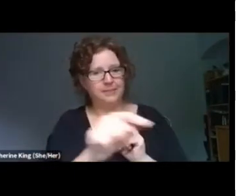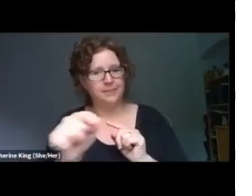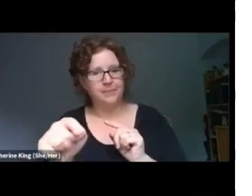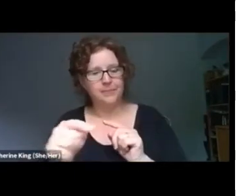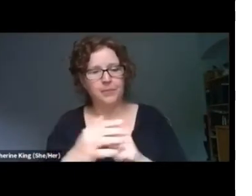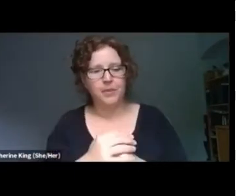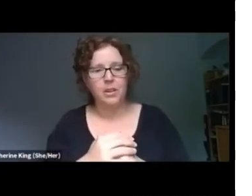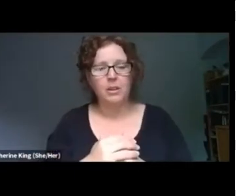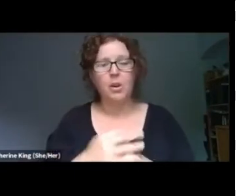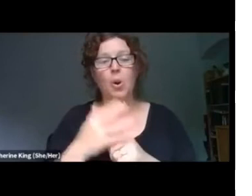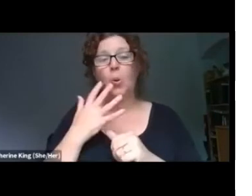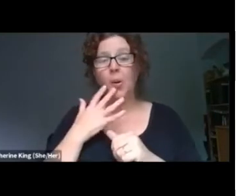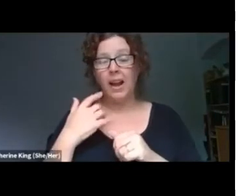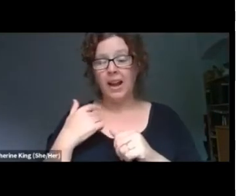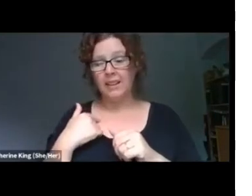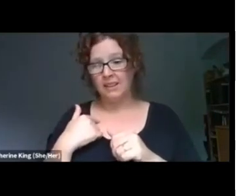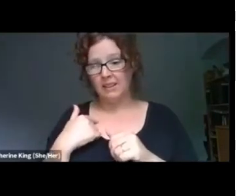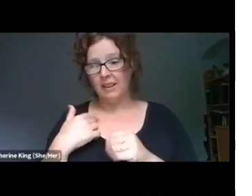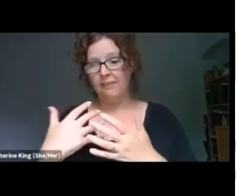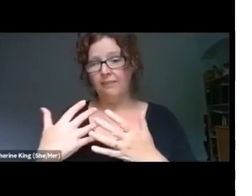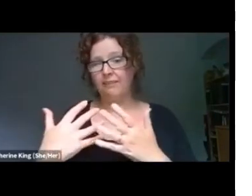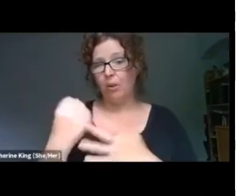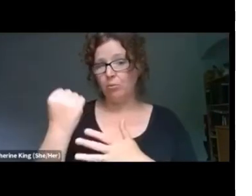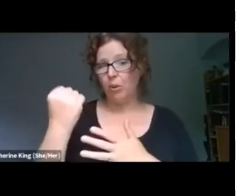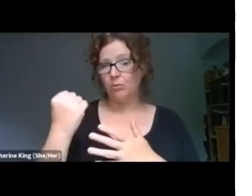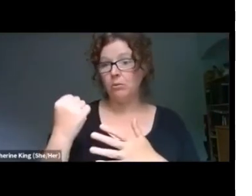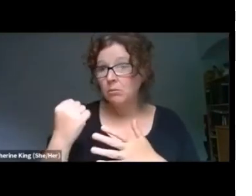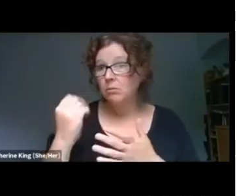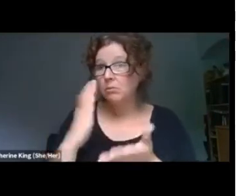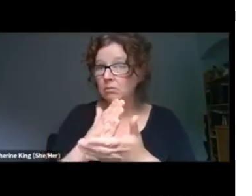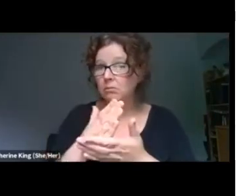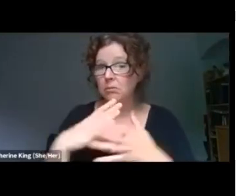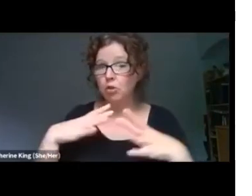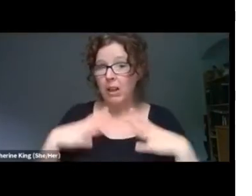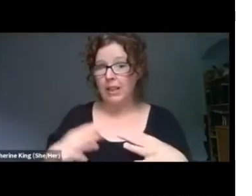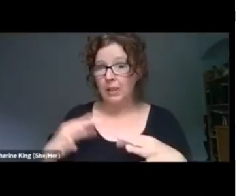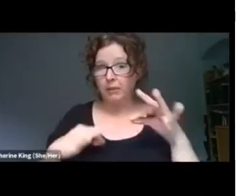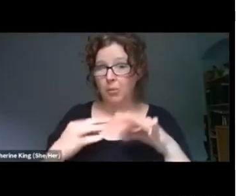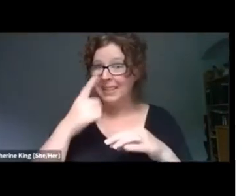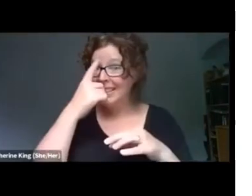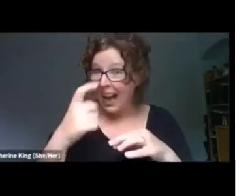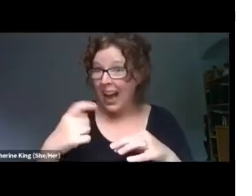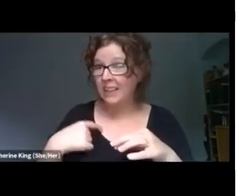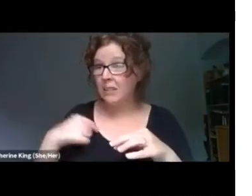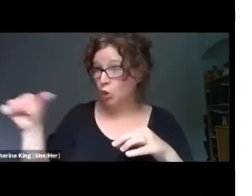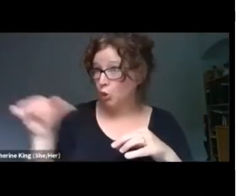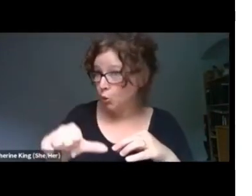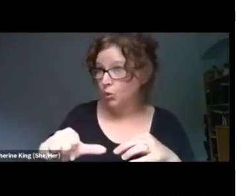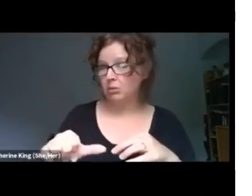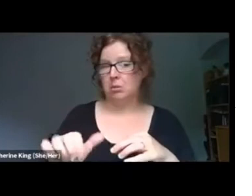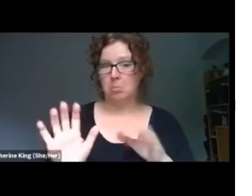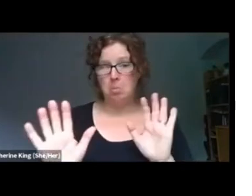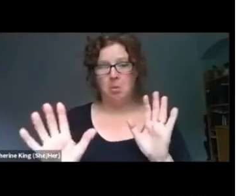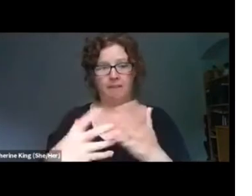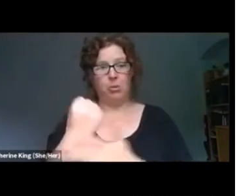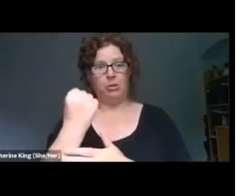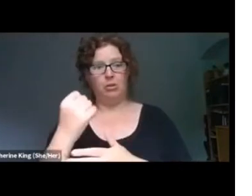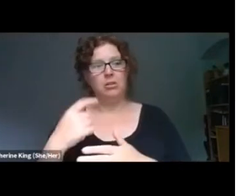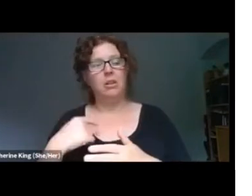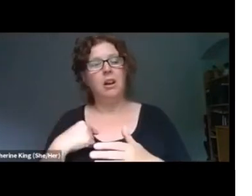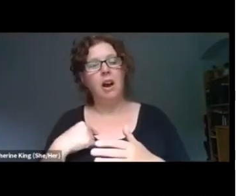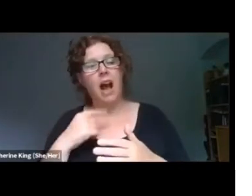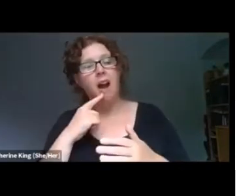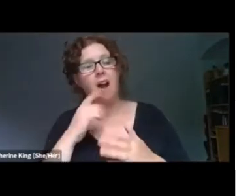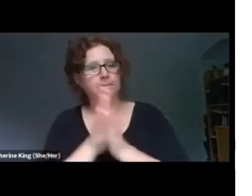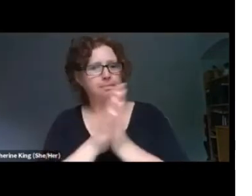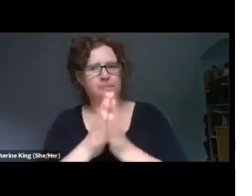out that relaxed performances were a thing that we could and should be doing, the main resource available to me about how